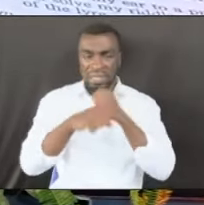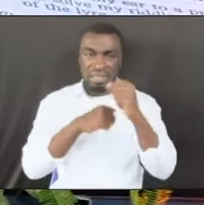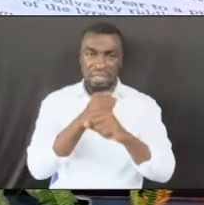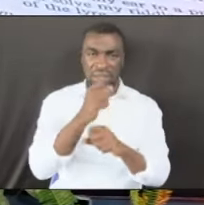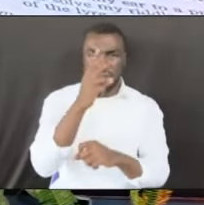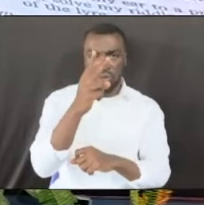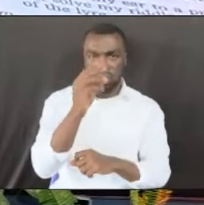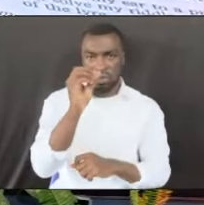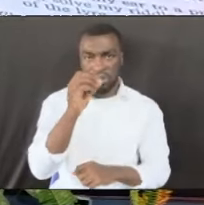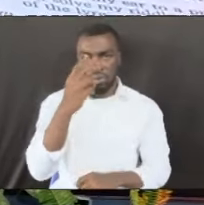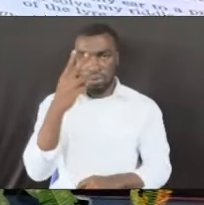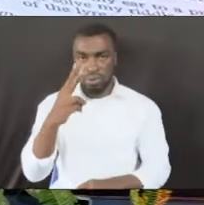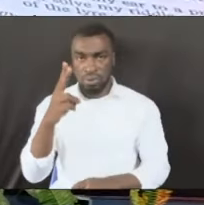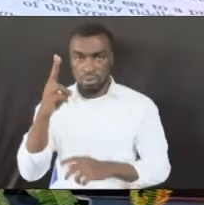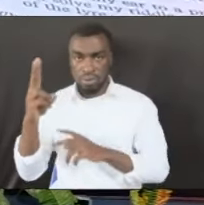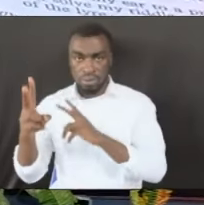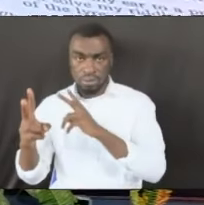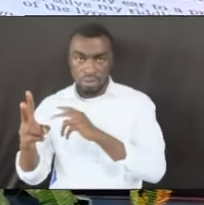2022, I was invited to the